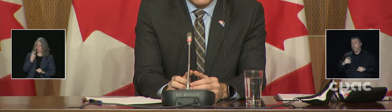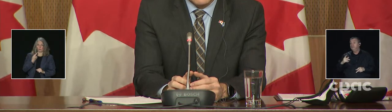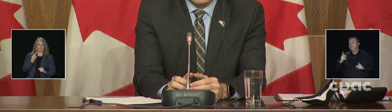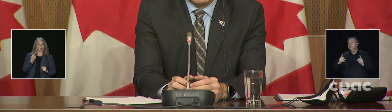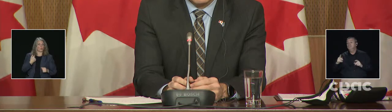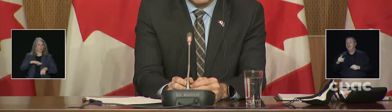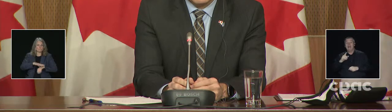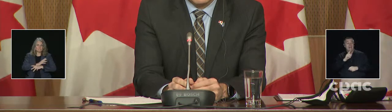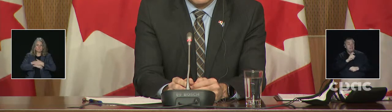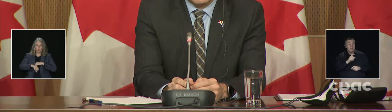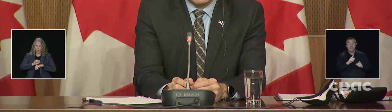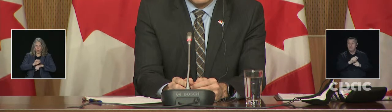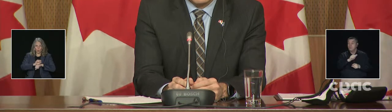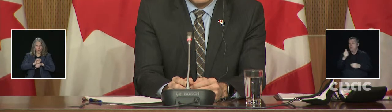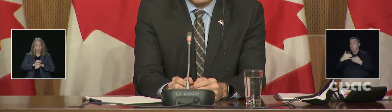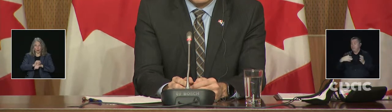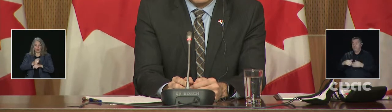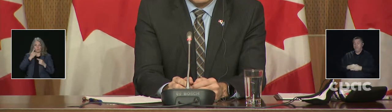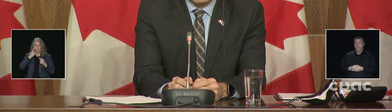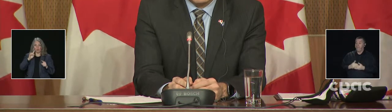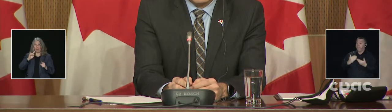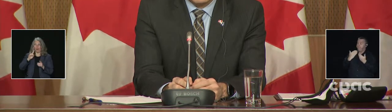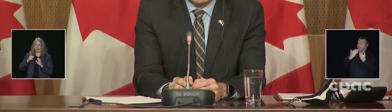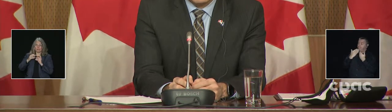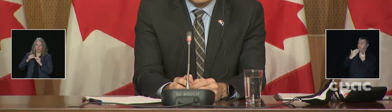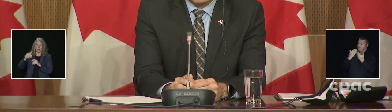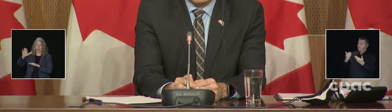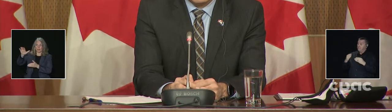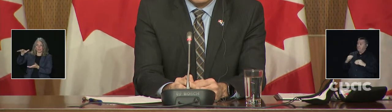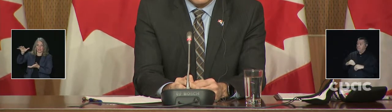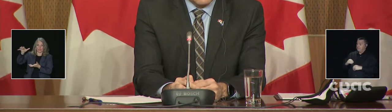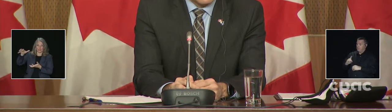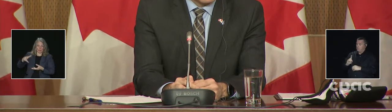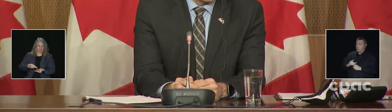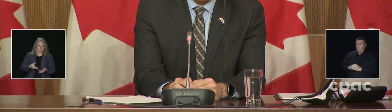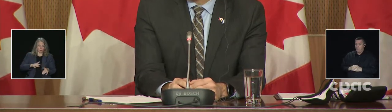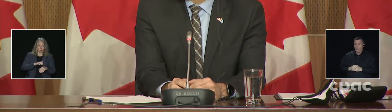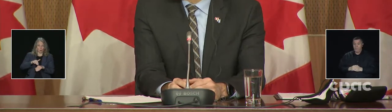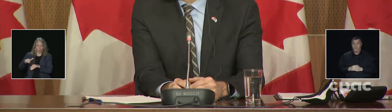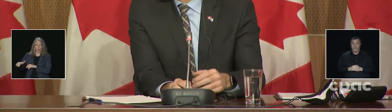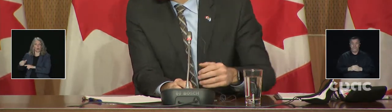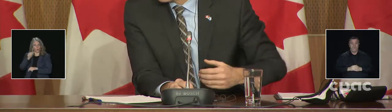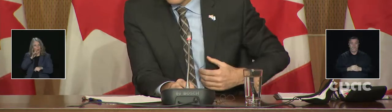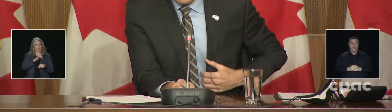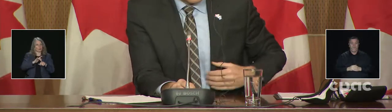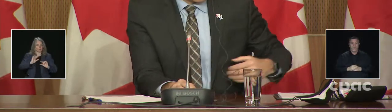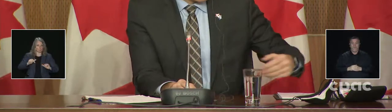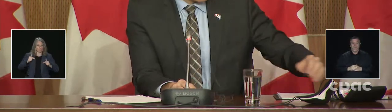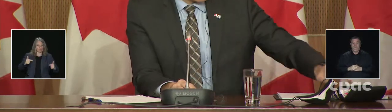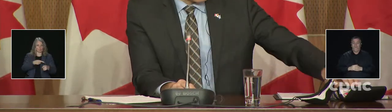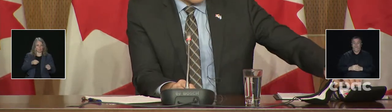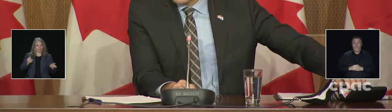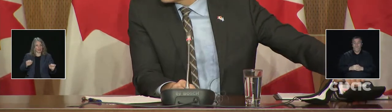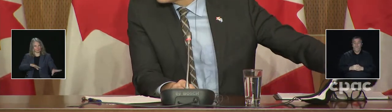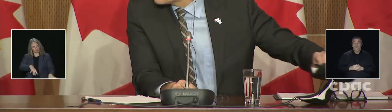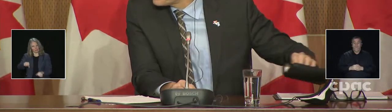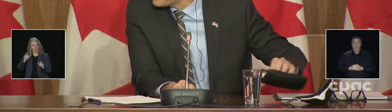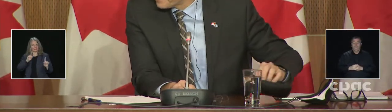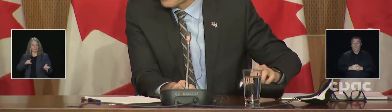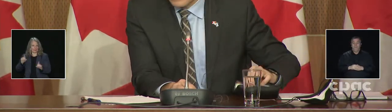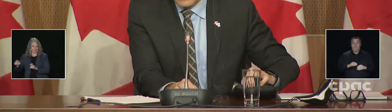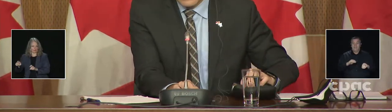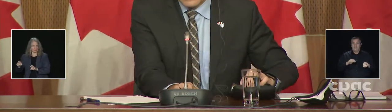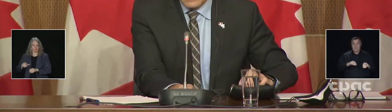Québec et ailleurs. Merci, Minister Duclos. The minister has to bid adieu to